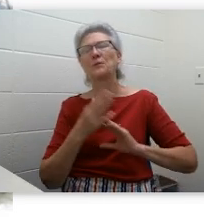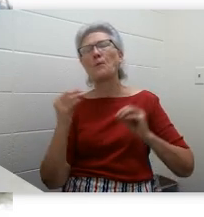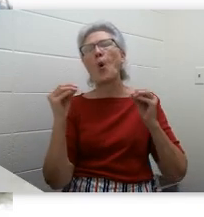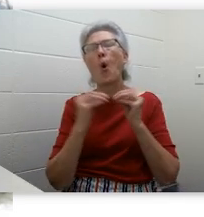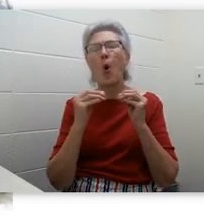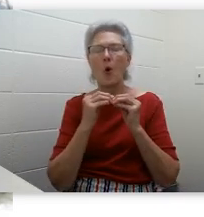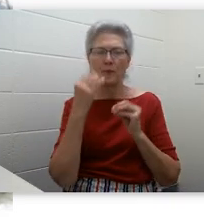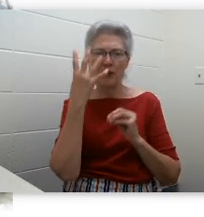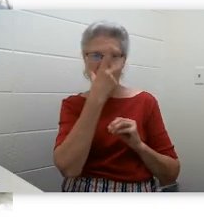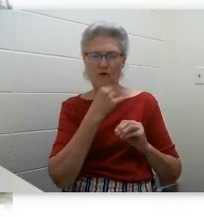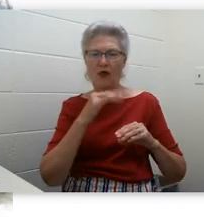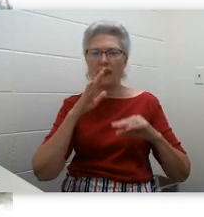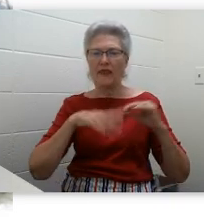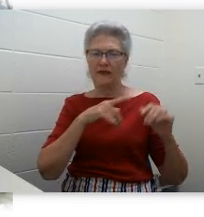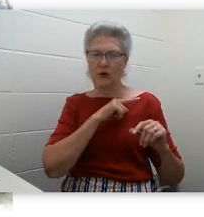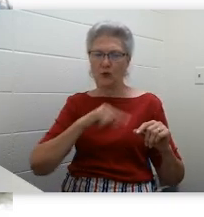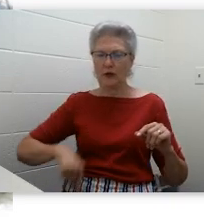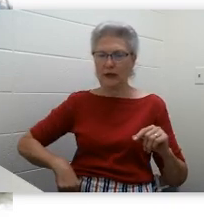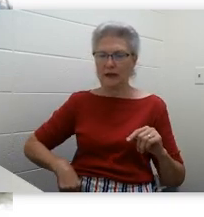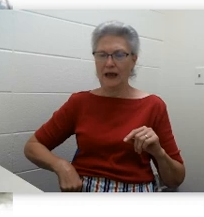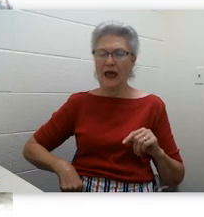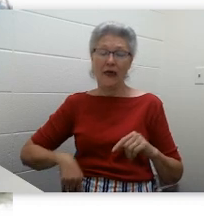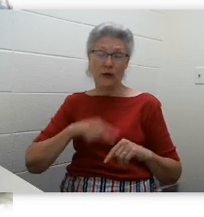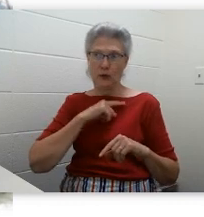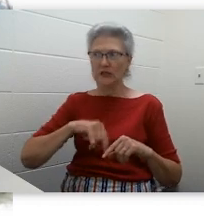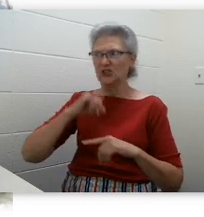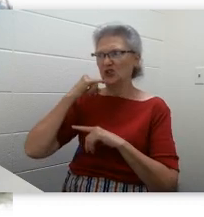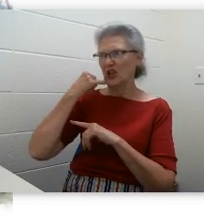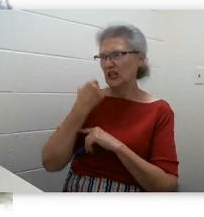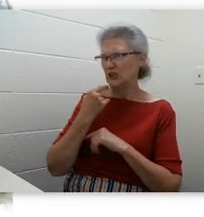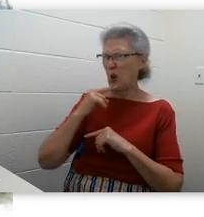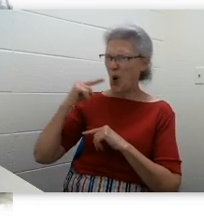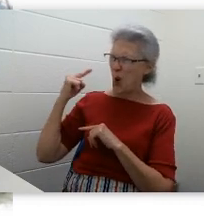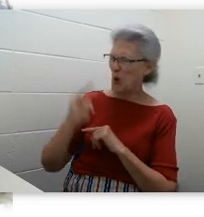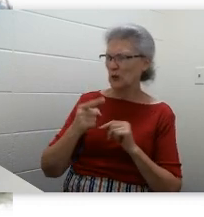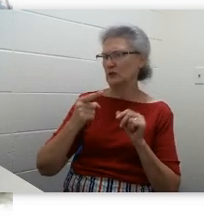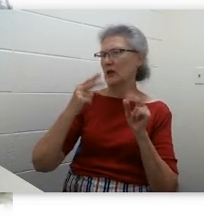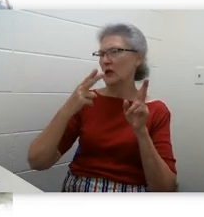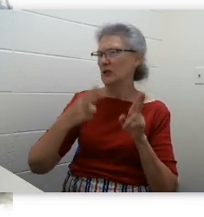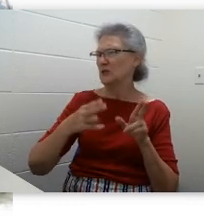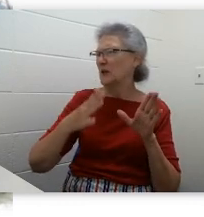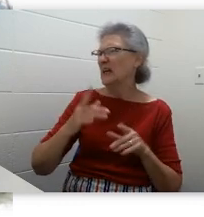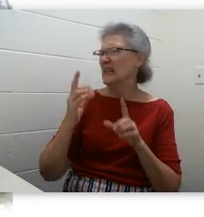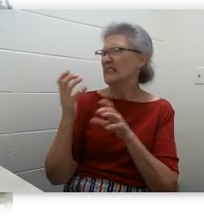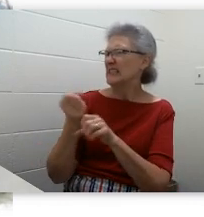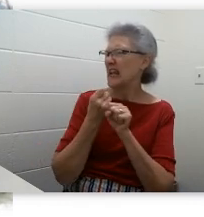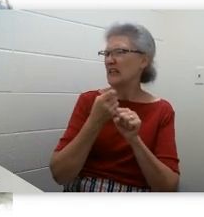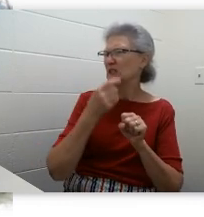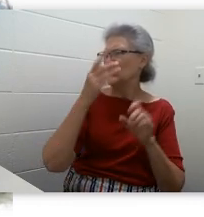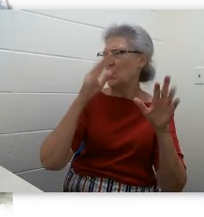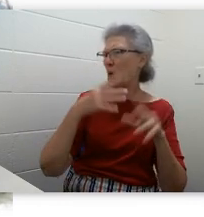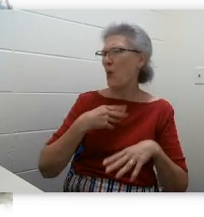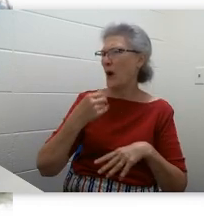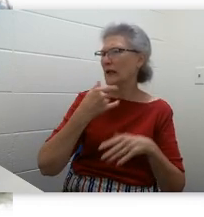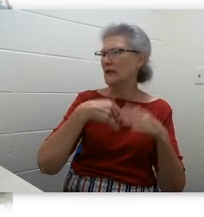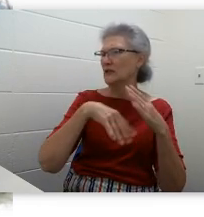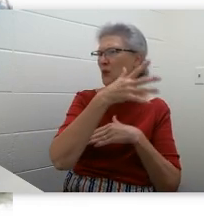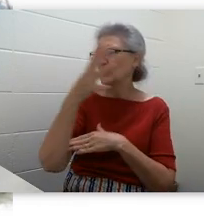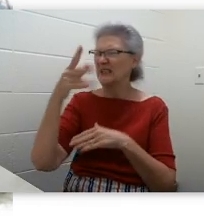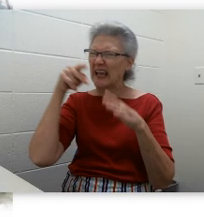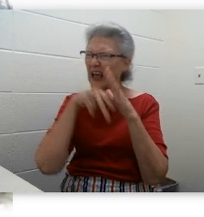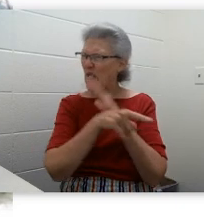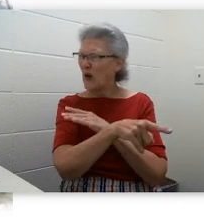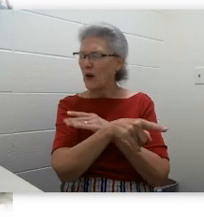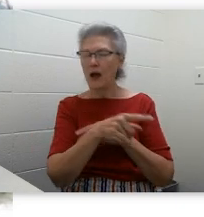because of this jealousy that the queen orders her huntsman to take her into the woods to kill her. However, the huntsman cannot harm the